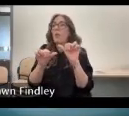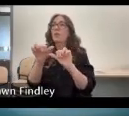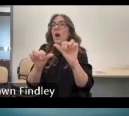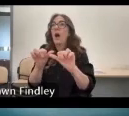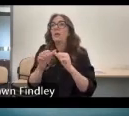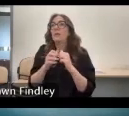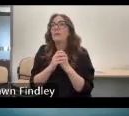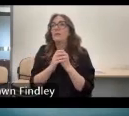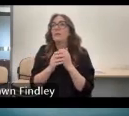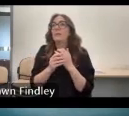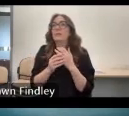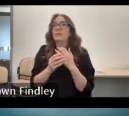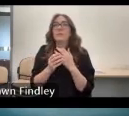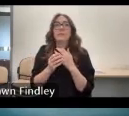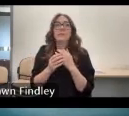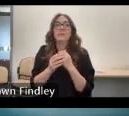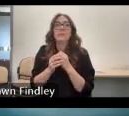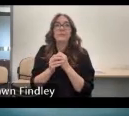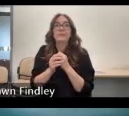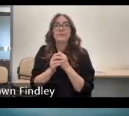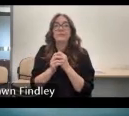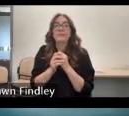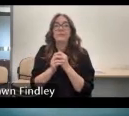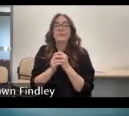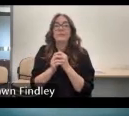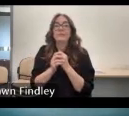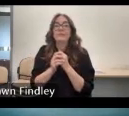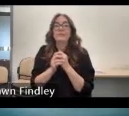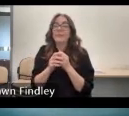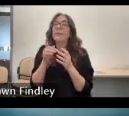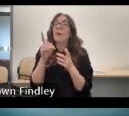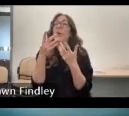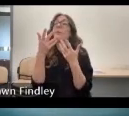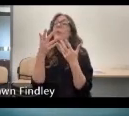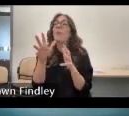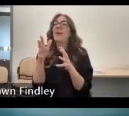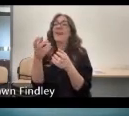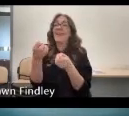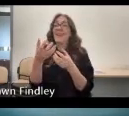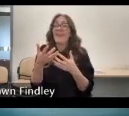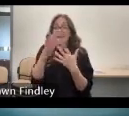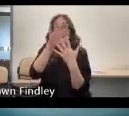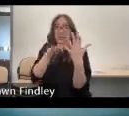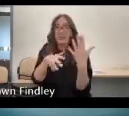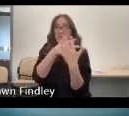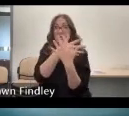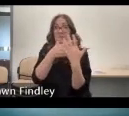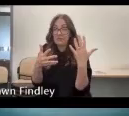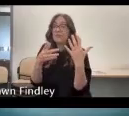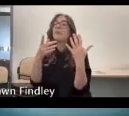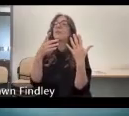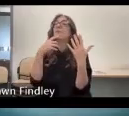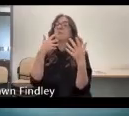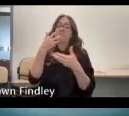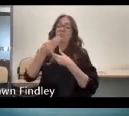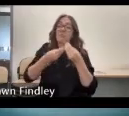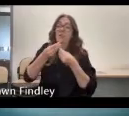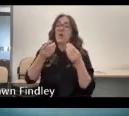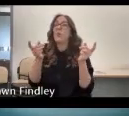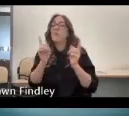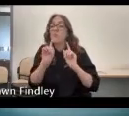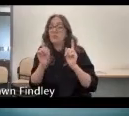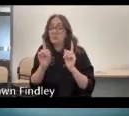James and Matthew last week. So they've given us a kind of blueprint of what to talk about. So a lot of stuff